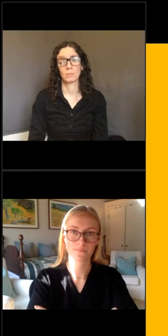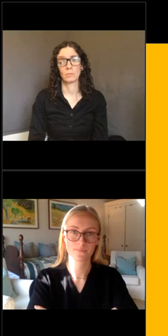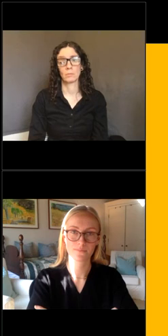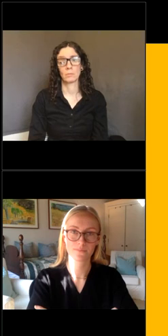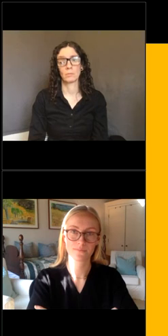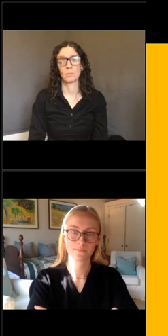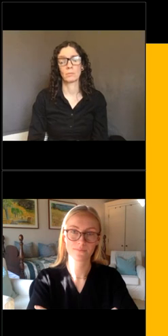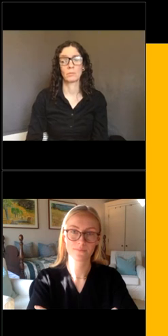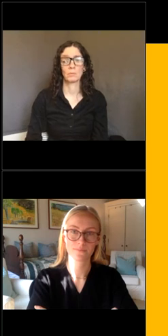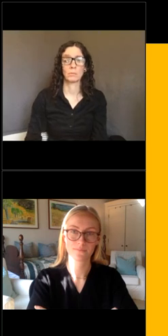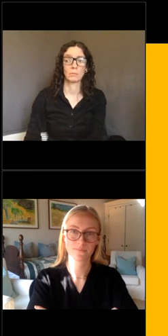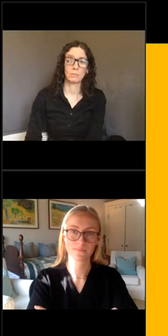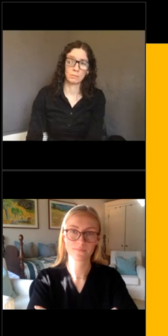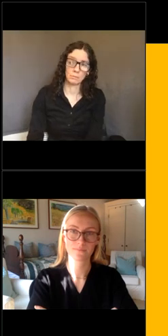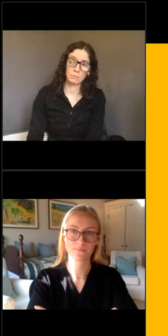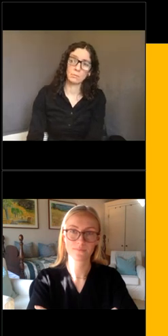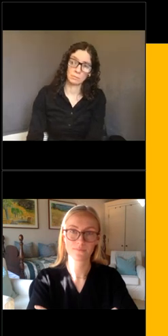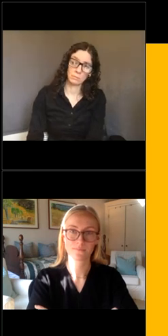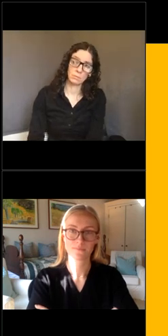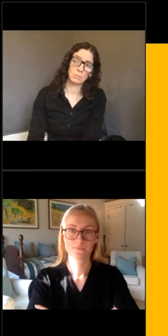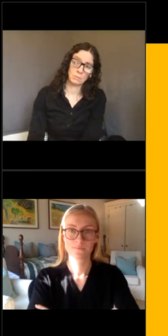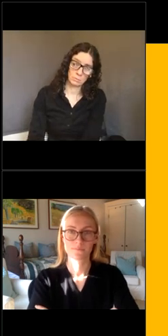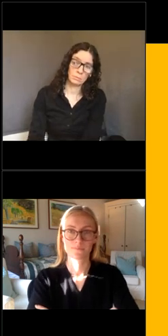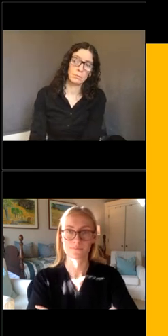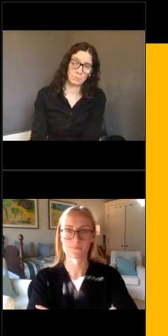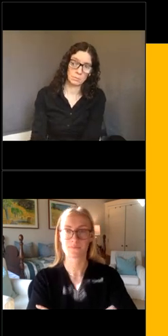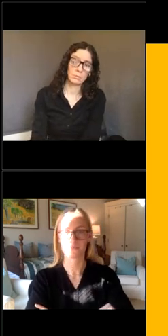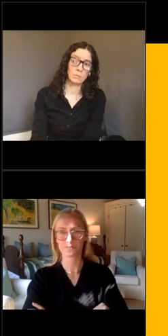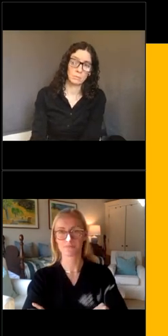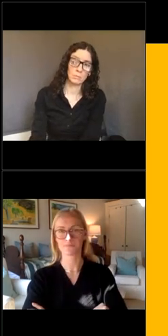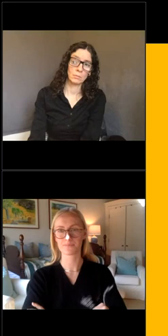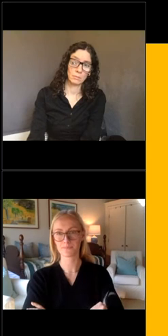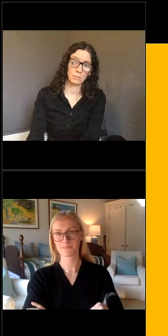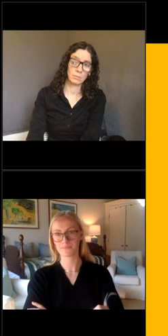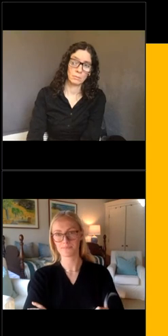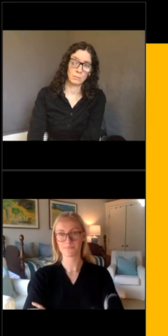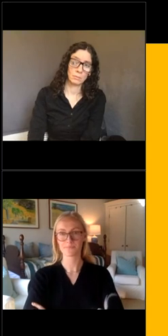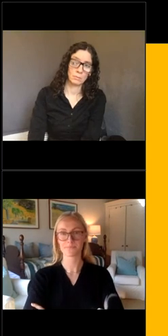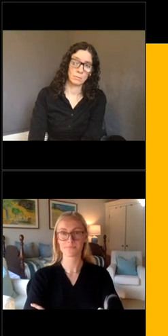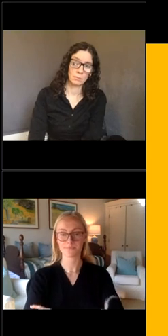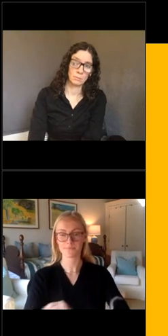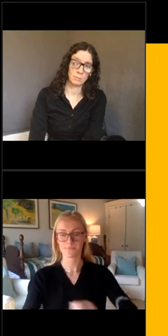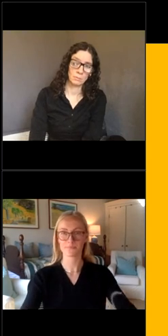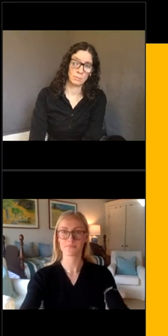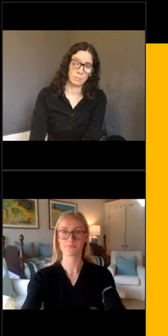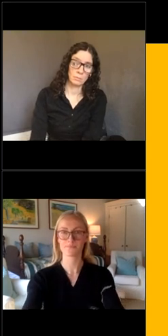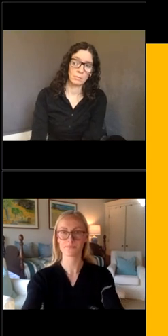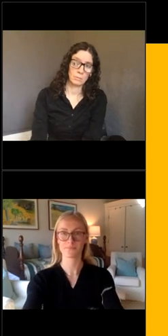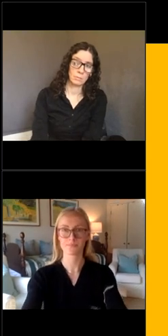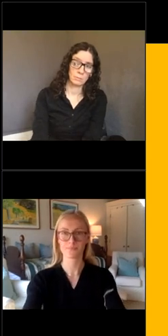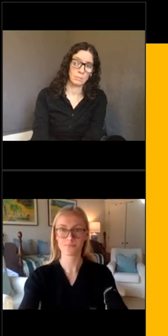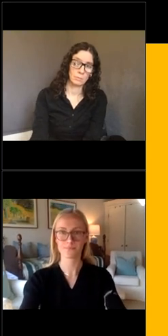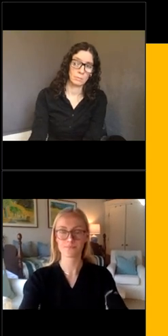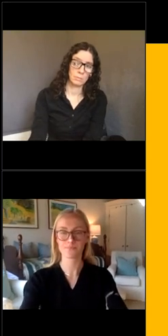format where connectivity is recognized. Finally, economic and market-based